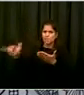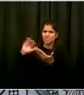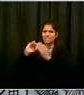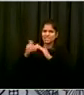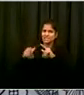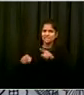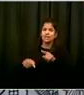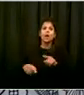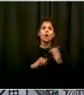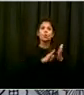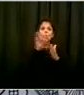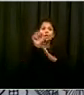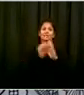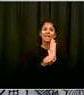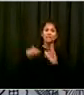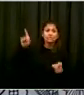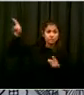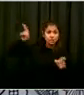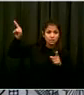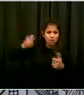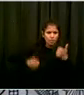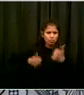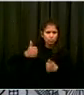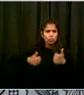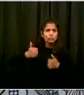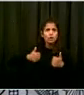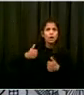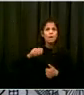city. But we will get you an update on that today.